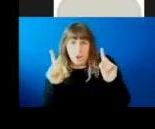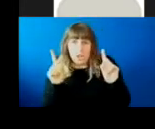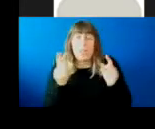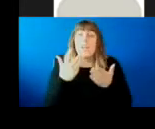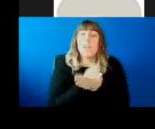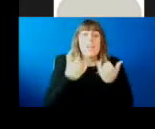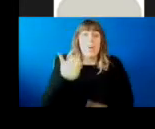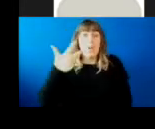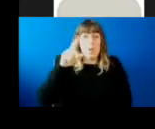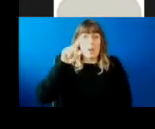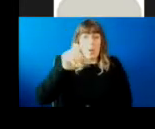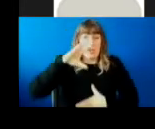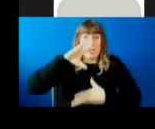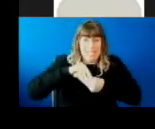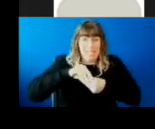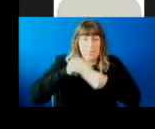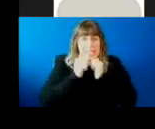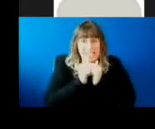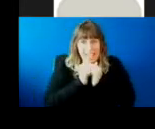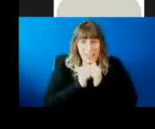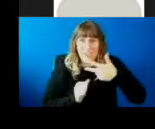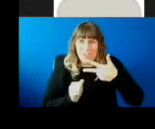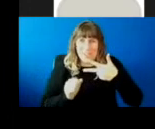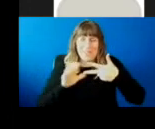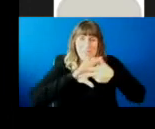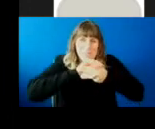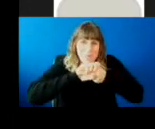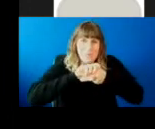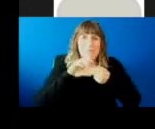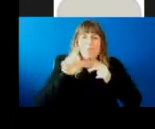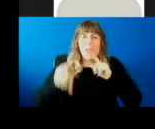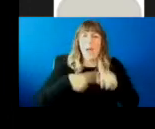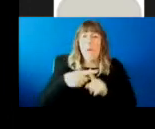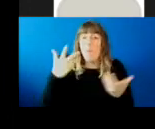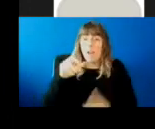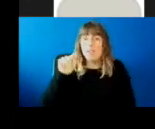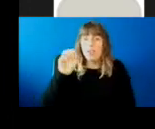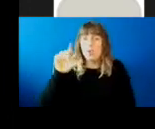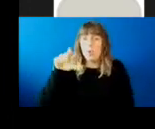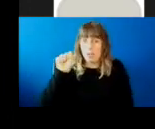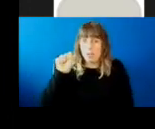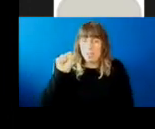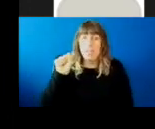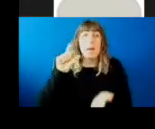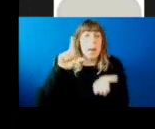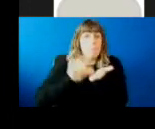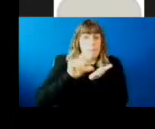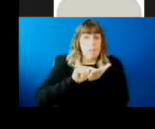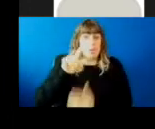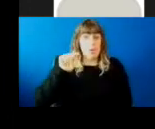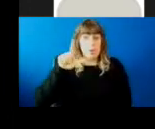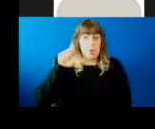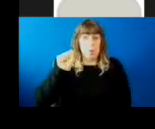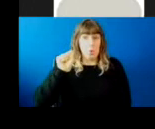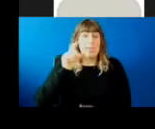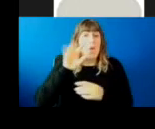questions and cluster them together, and then Holly, I'm going to come back to yours. So this is all around tools. Does using the publishing tools on Facebook to